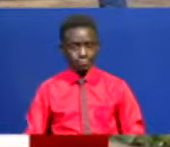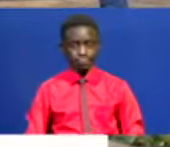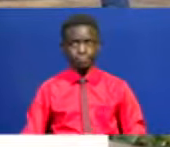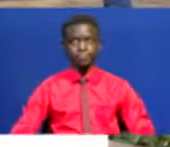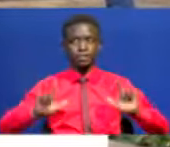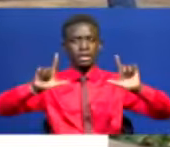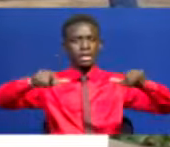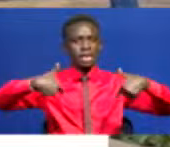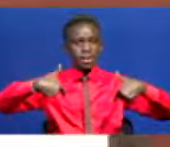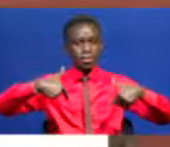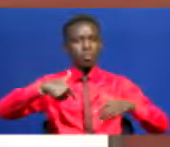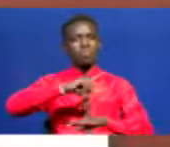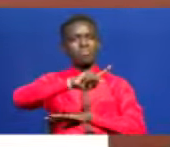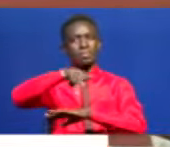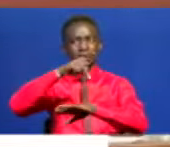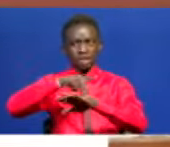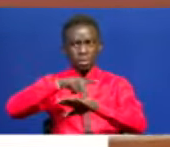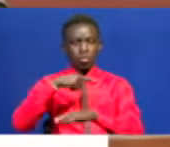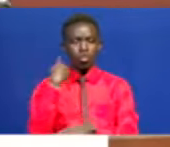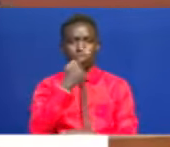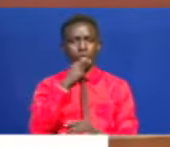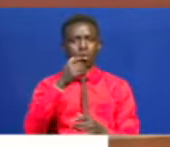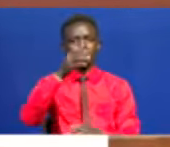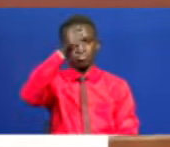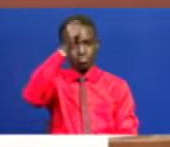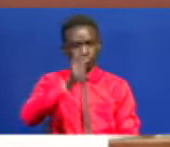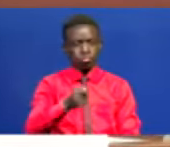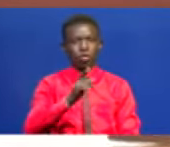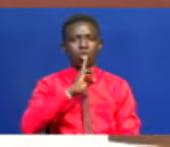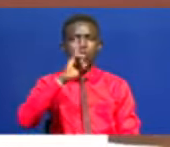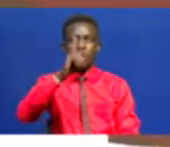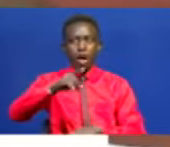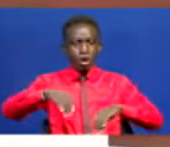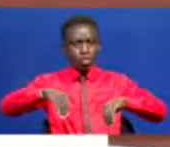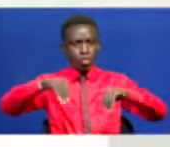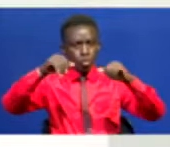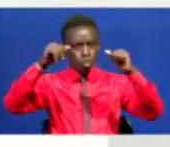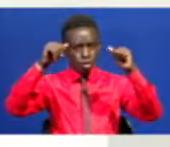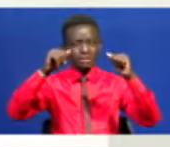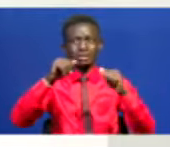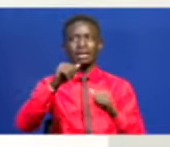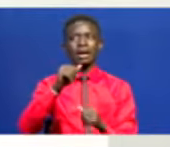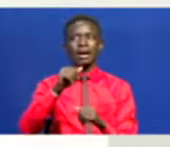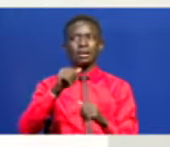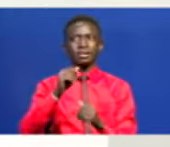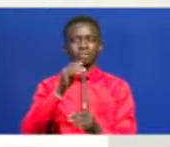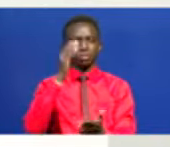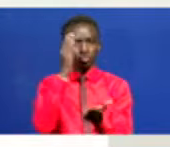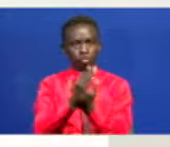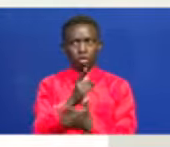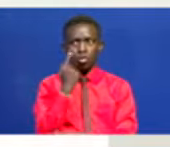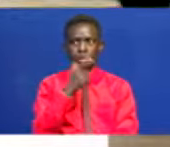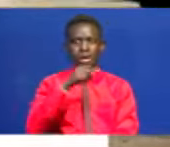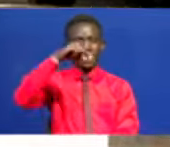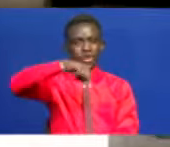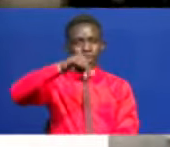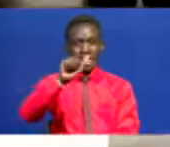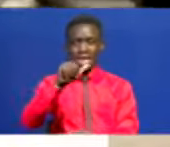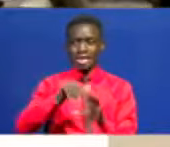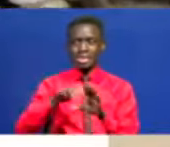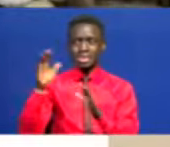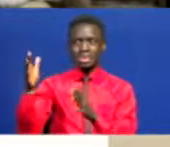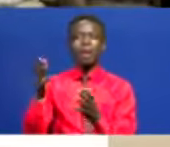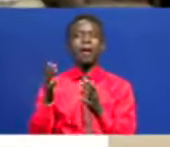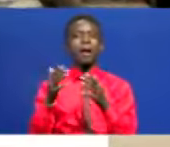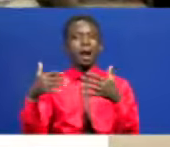Limuru Principal Magistrate Jared Maguli ordered the Quality Assurance and Human Resource Manager at Brown Cheese Company to be